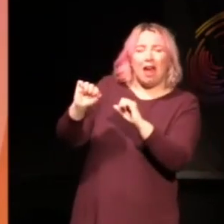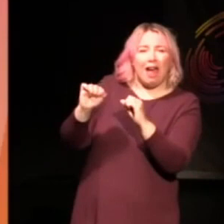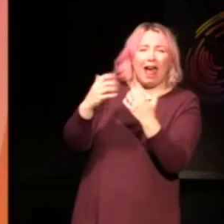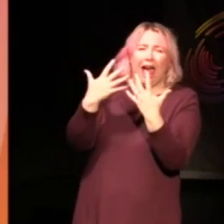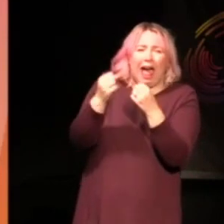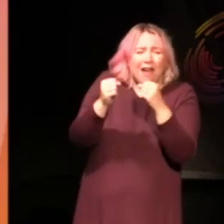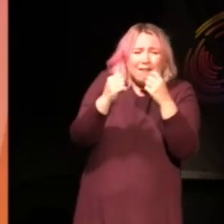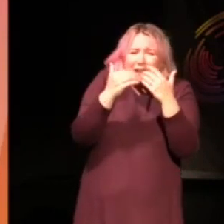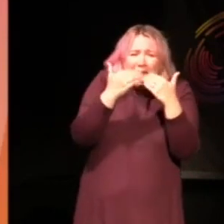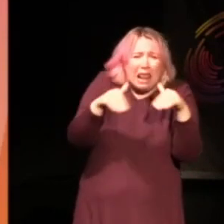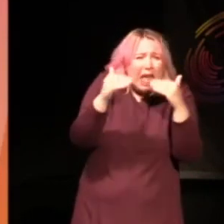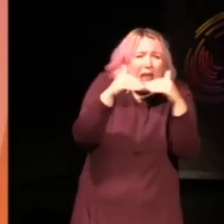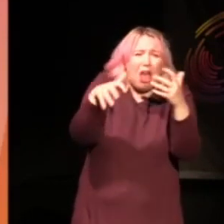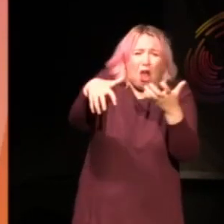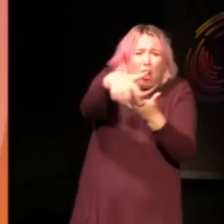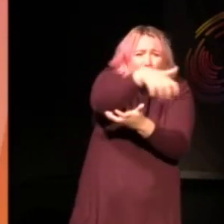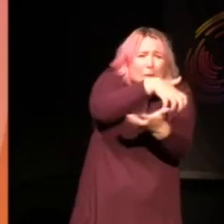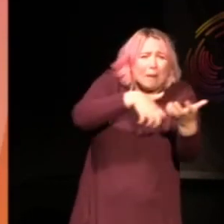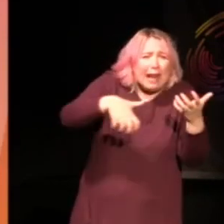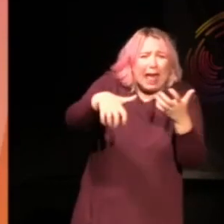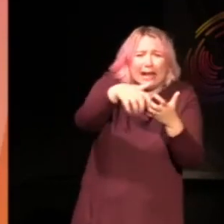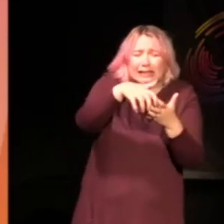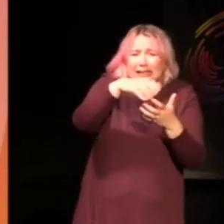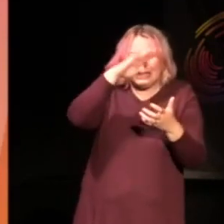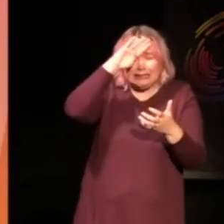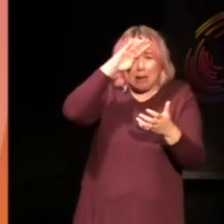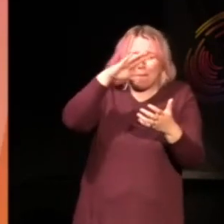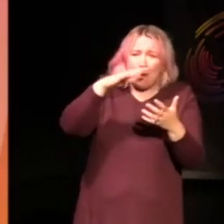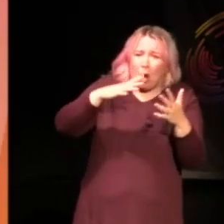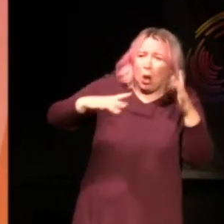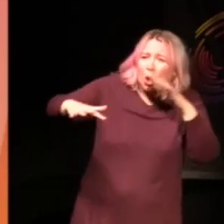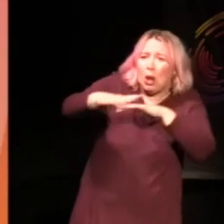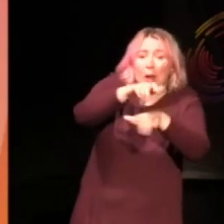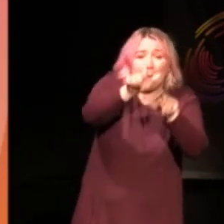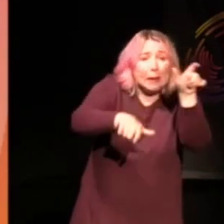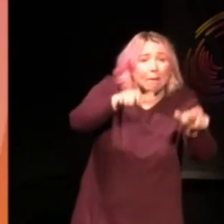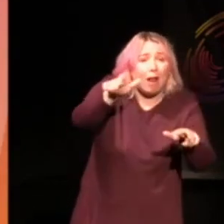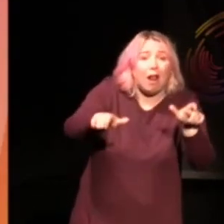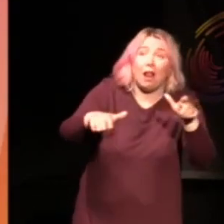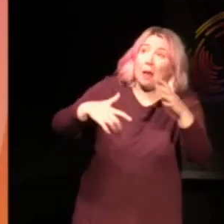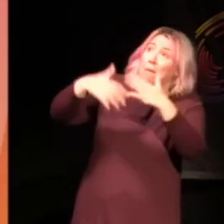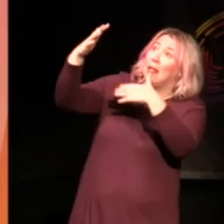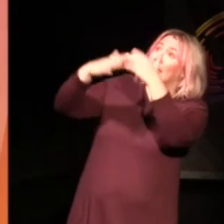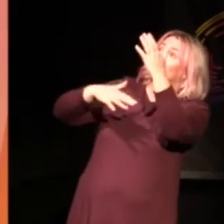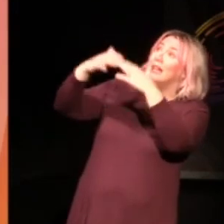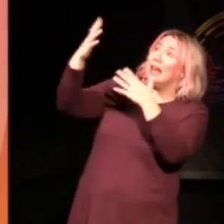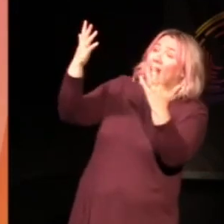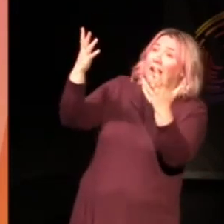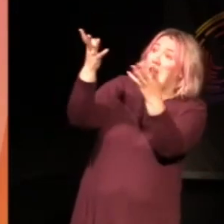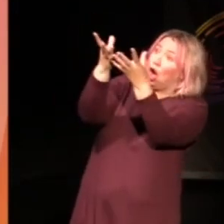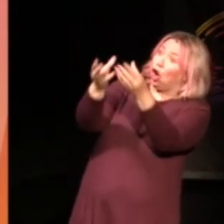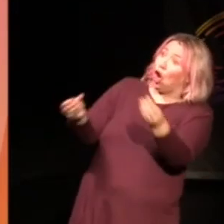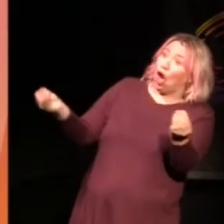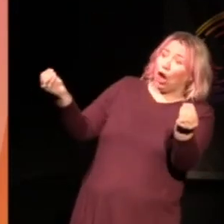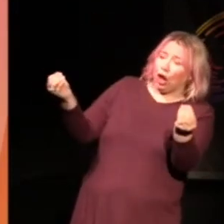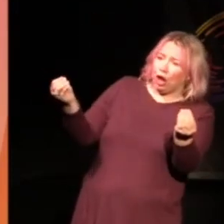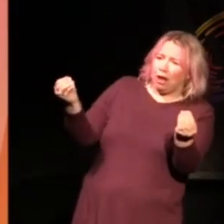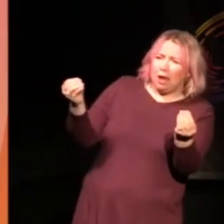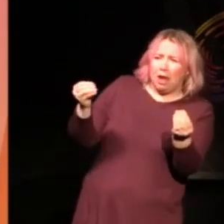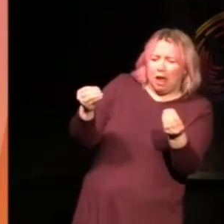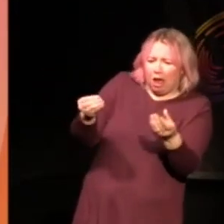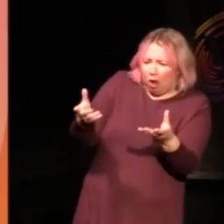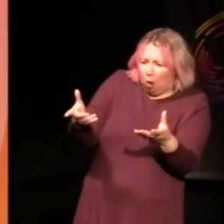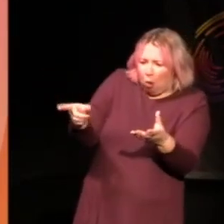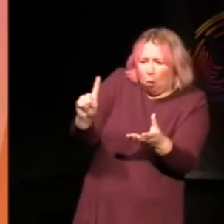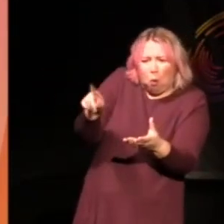multi-layered complexity of Istanbul, both the beauties, but also the remnants, the ruins, the absences,